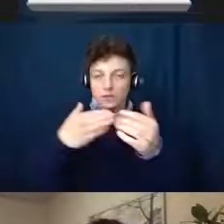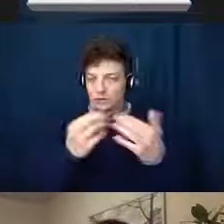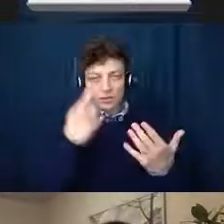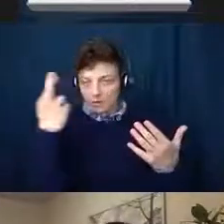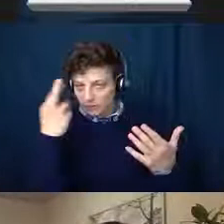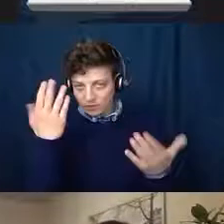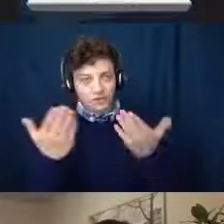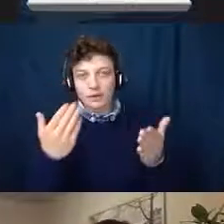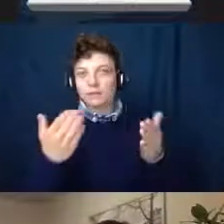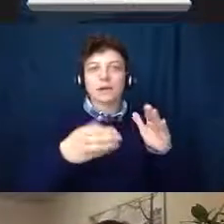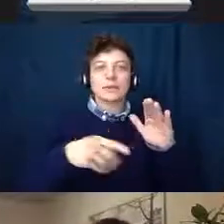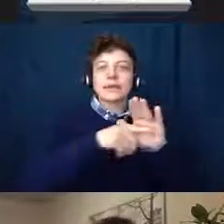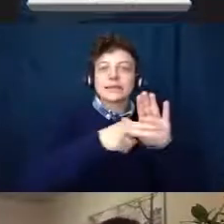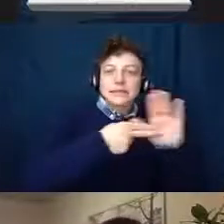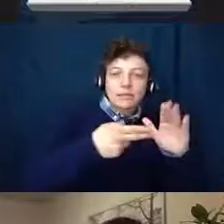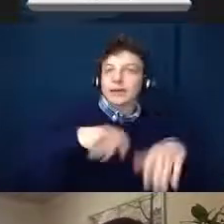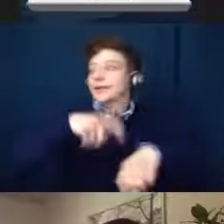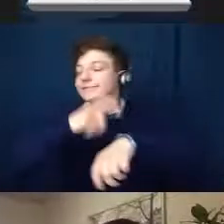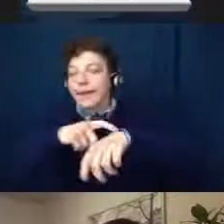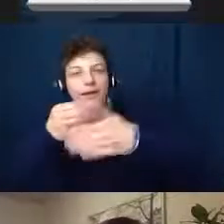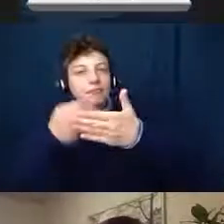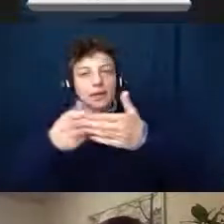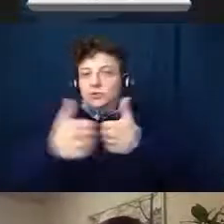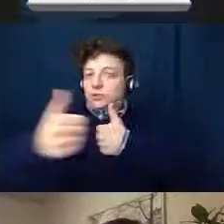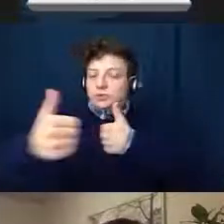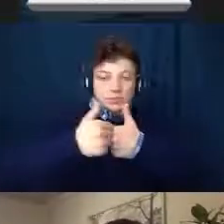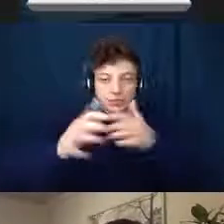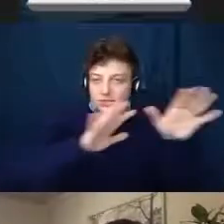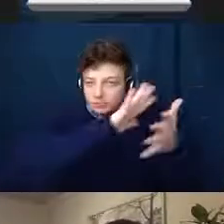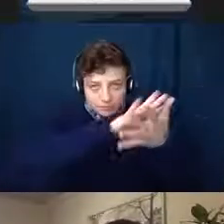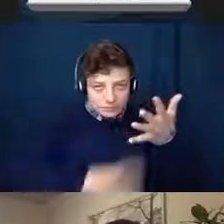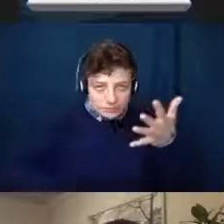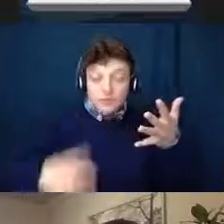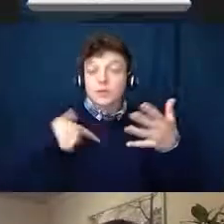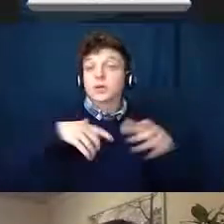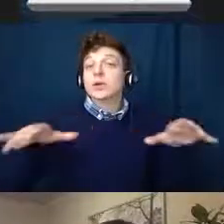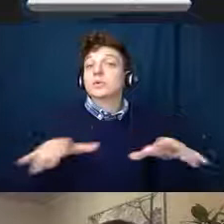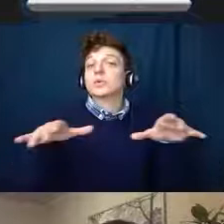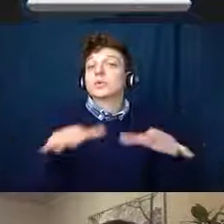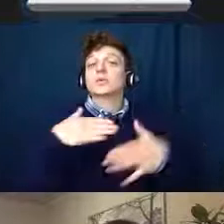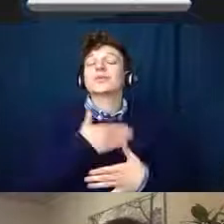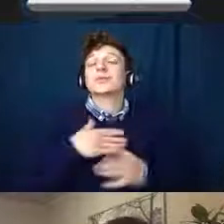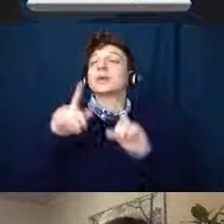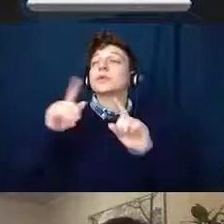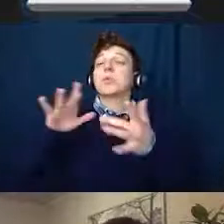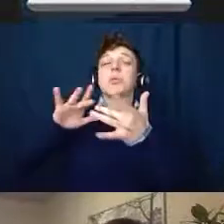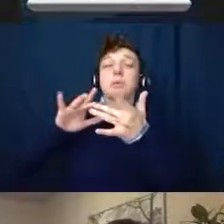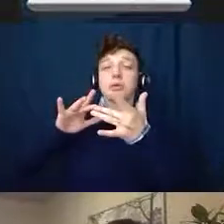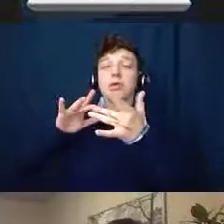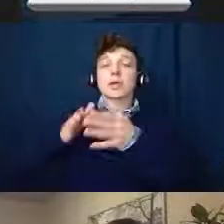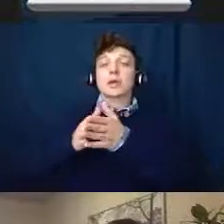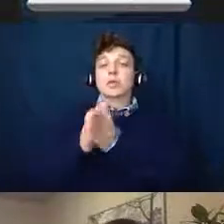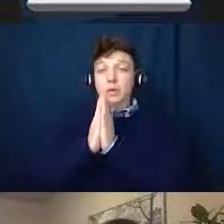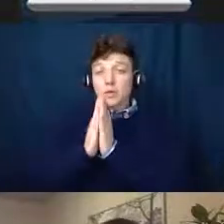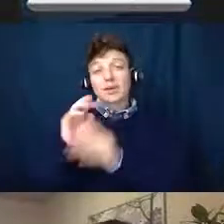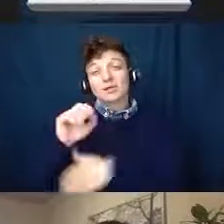stigma, time, money, transportation. We really encourage you to go online and request Narcan, and